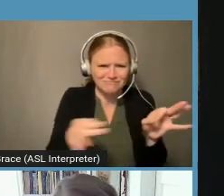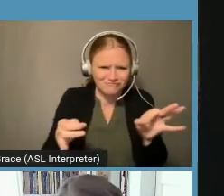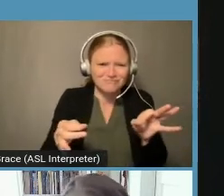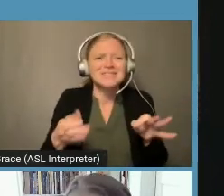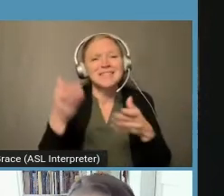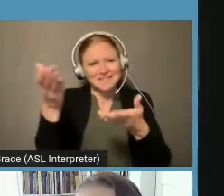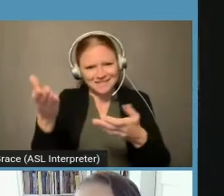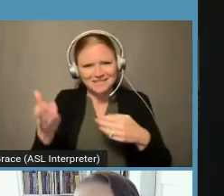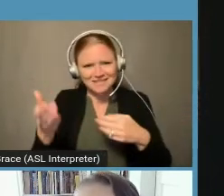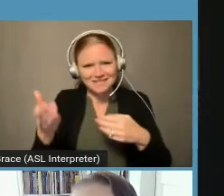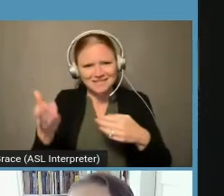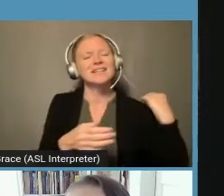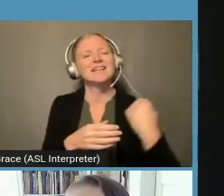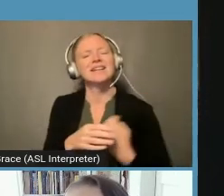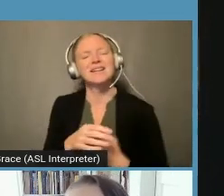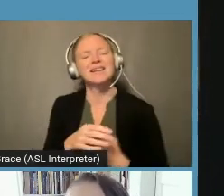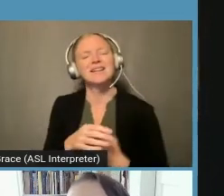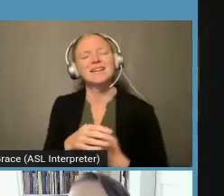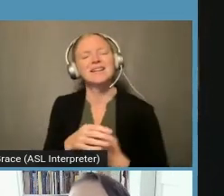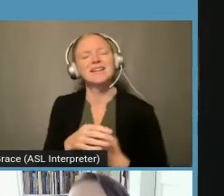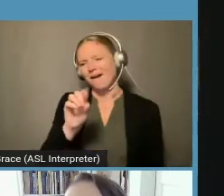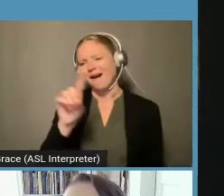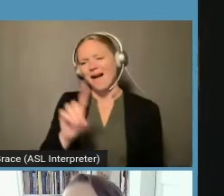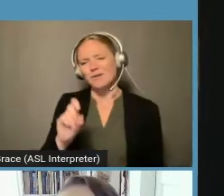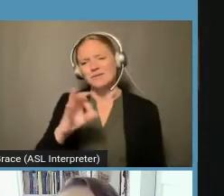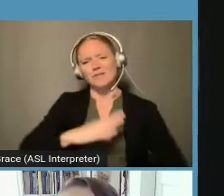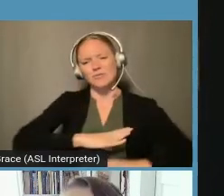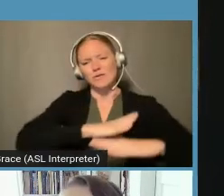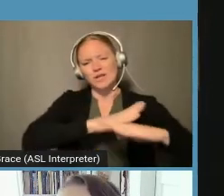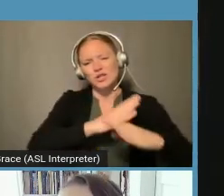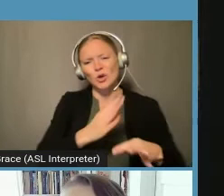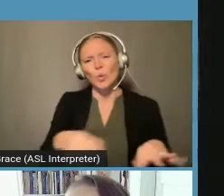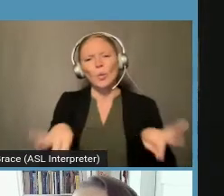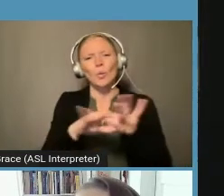this case that an ounce of prevention is worth a pound of cure. So